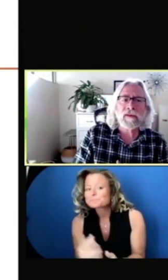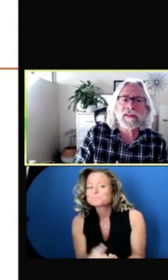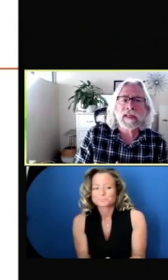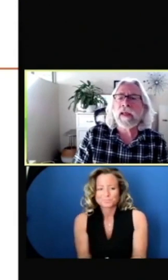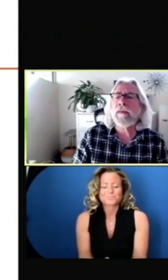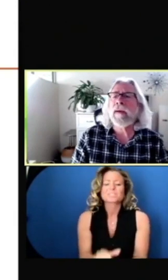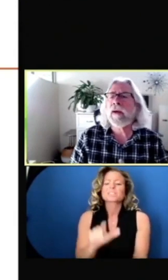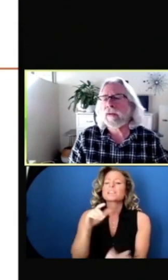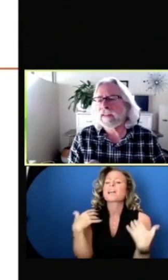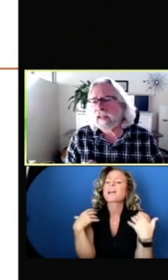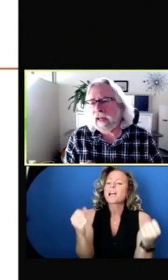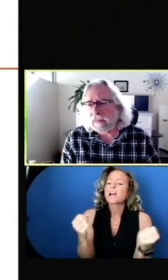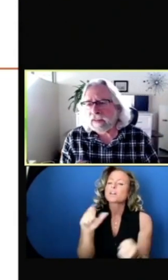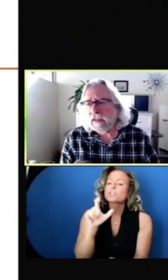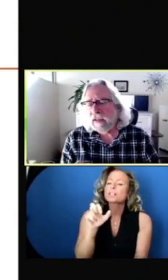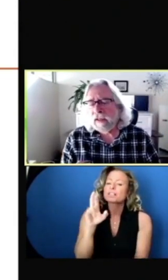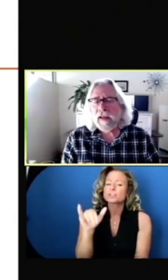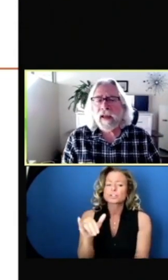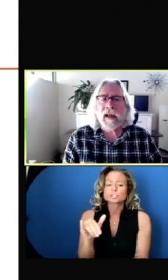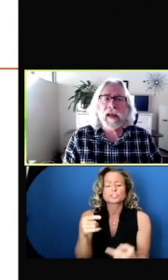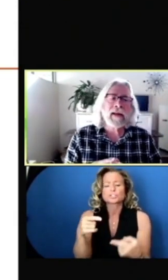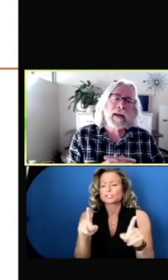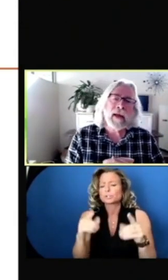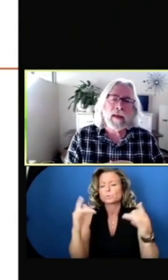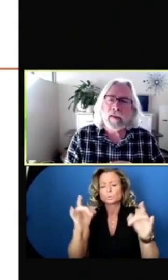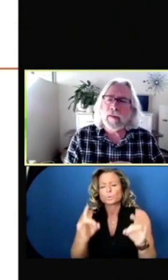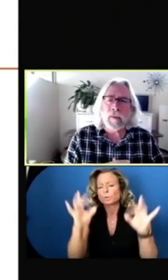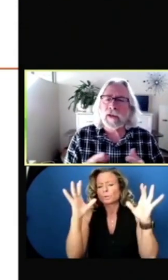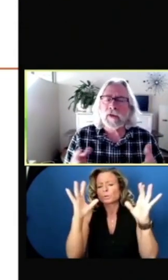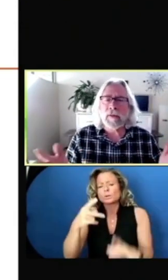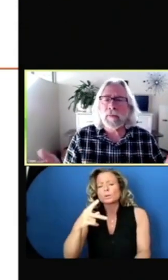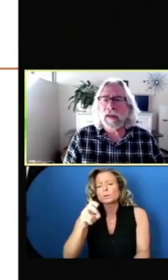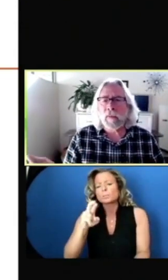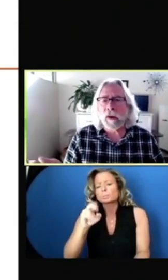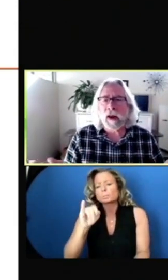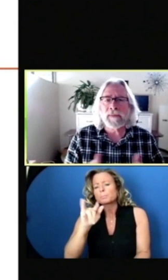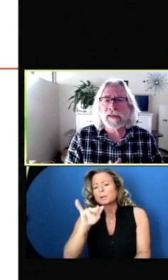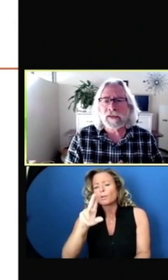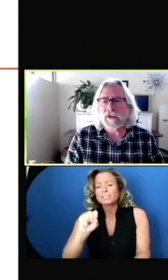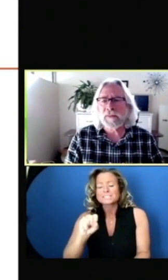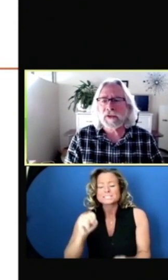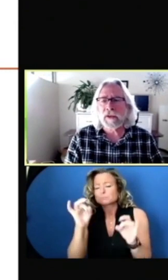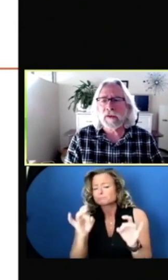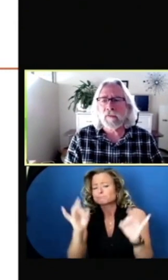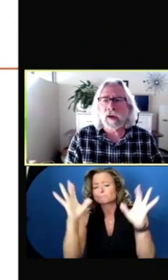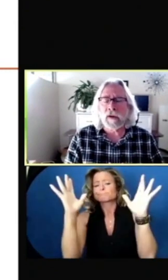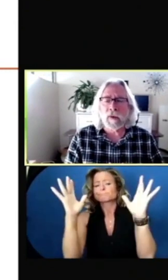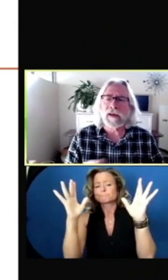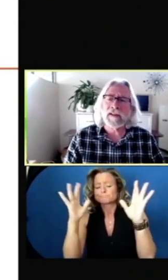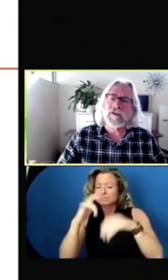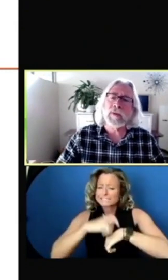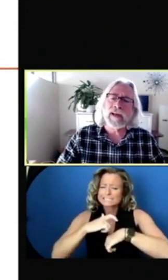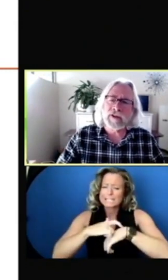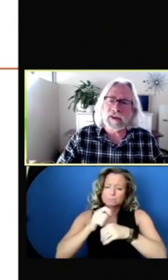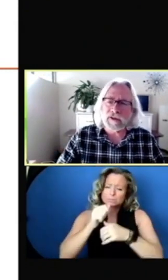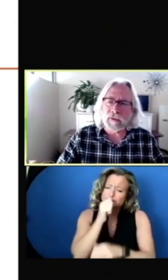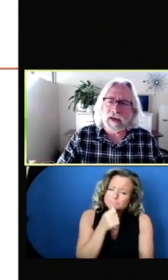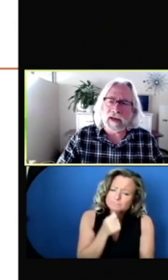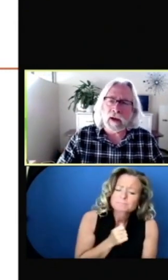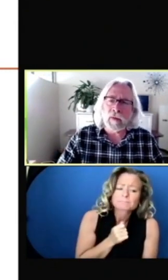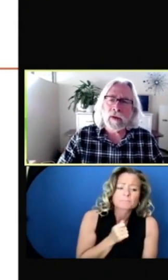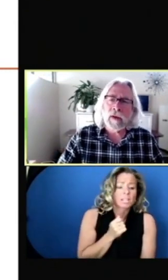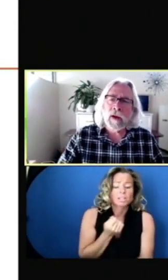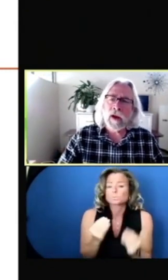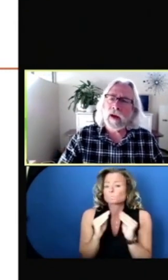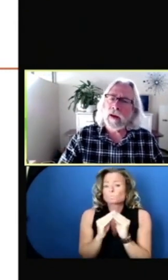Health Literacy in Perilous Times. And there really couldn't be a more apt description of what our situation is